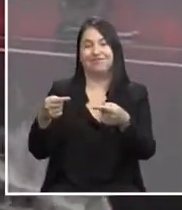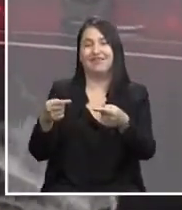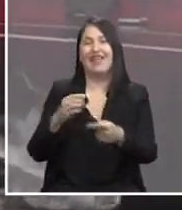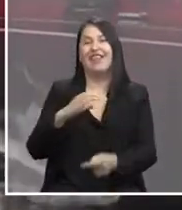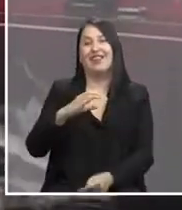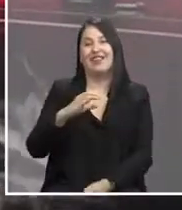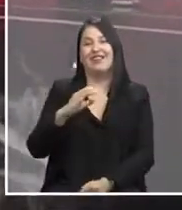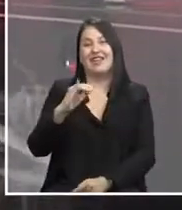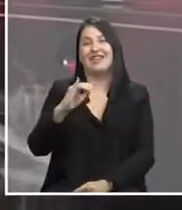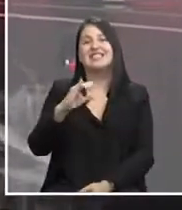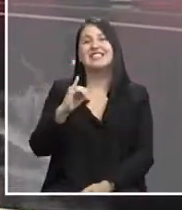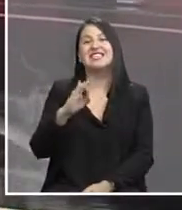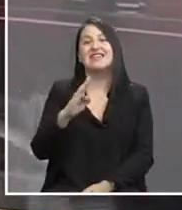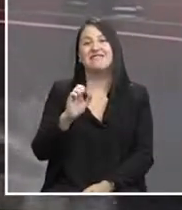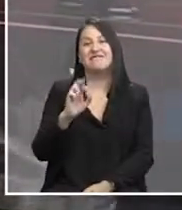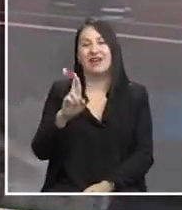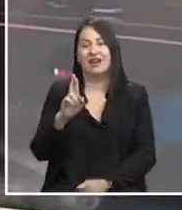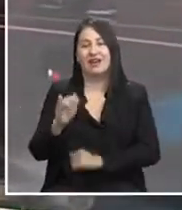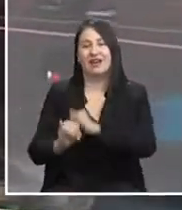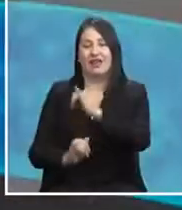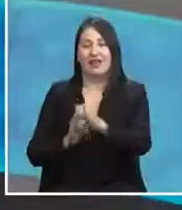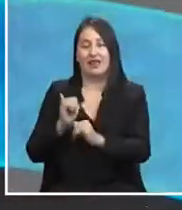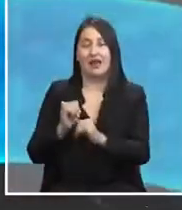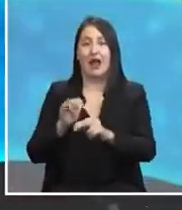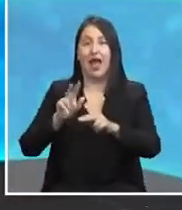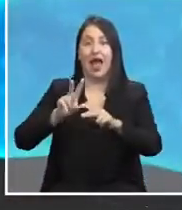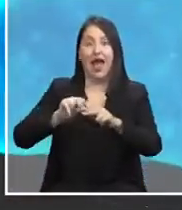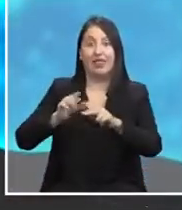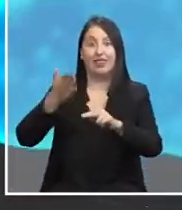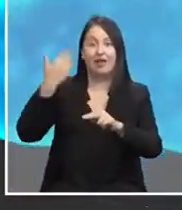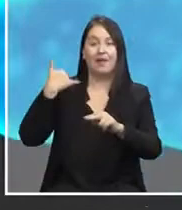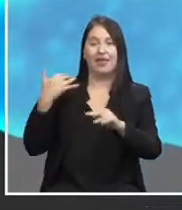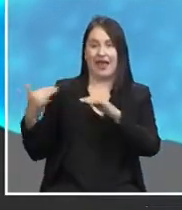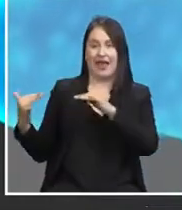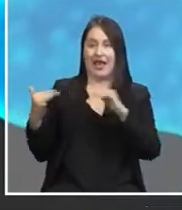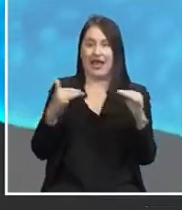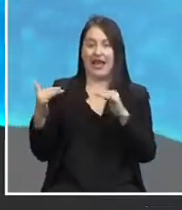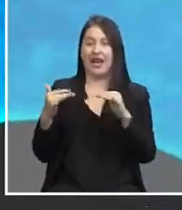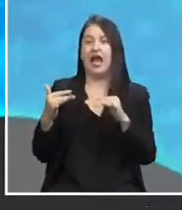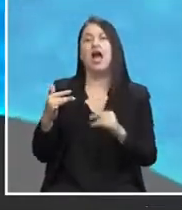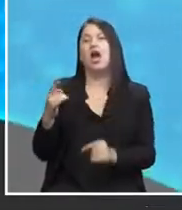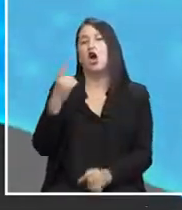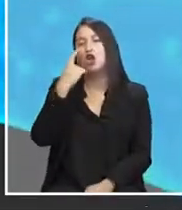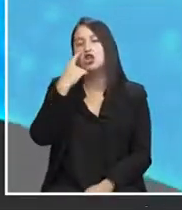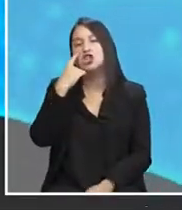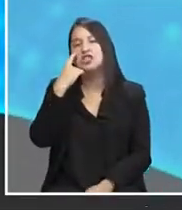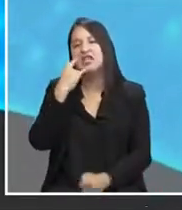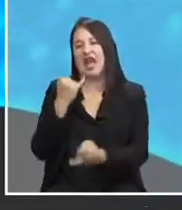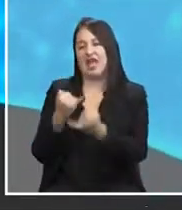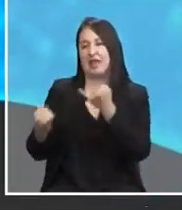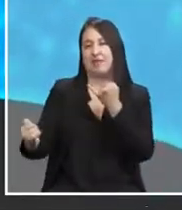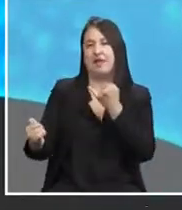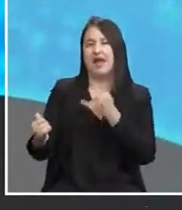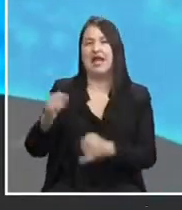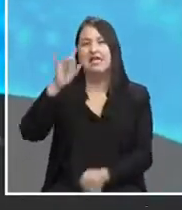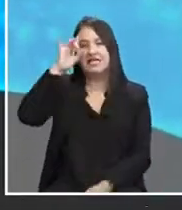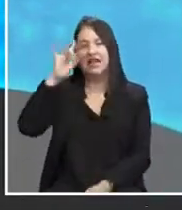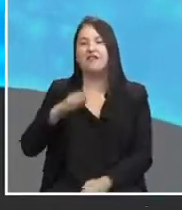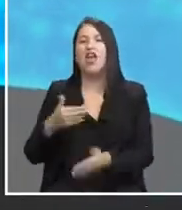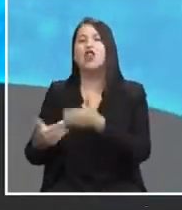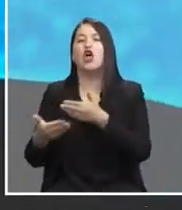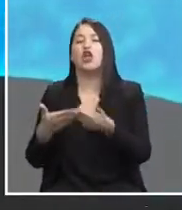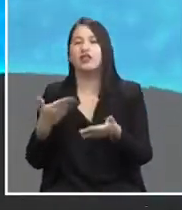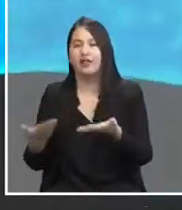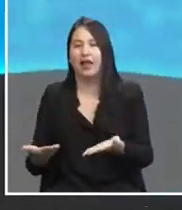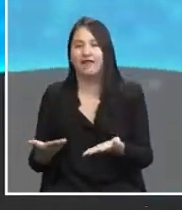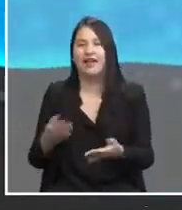enemy. You knew where he was. You knew how much he was. You knew where the battle occurred. You knew